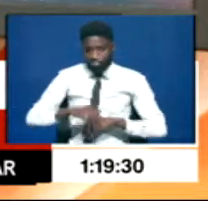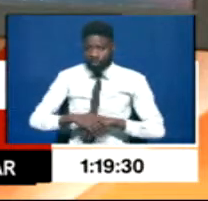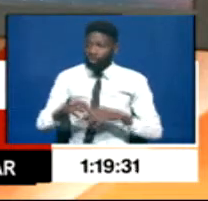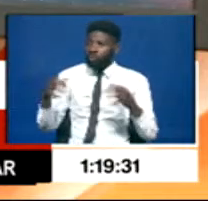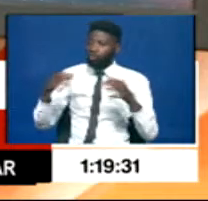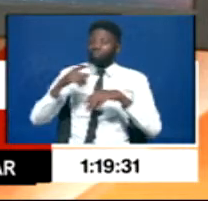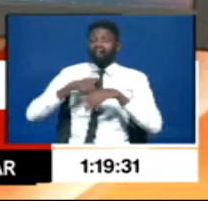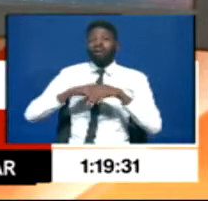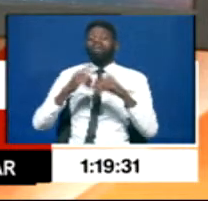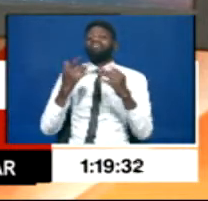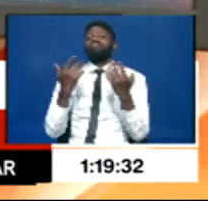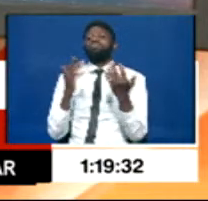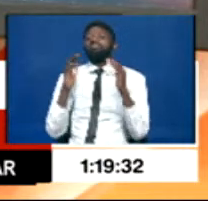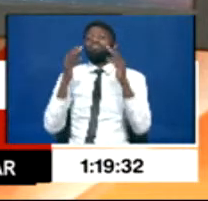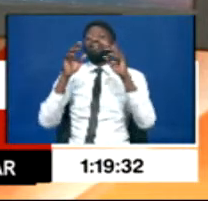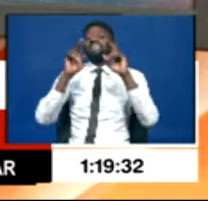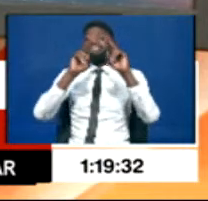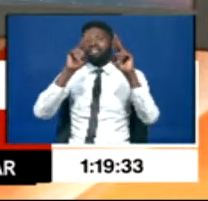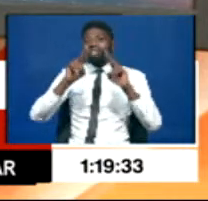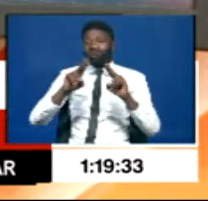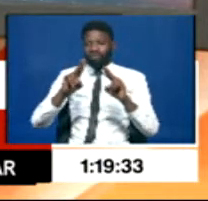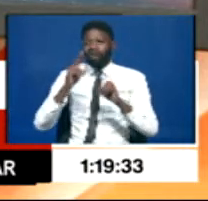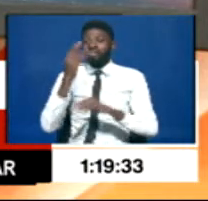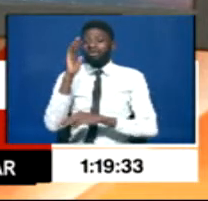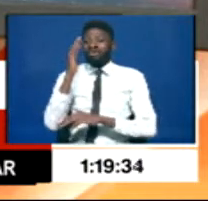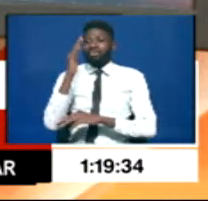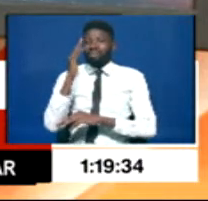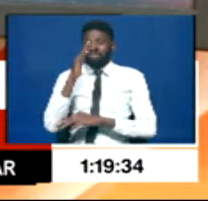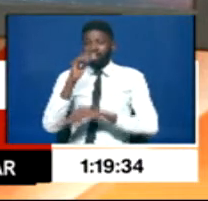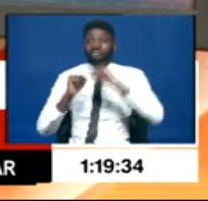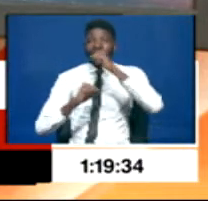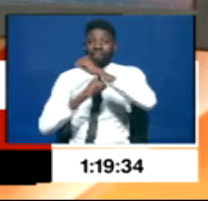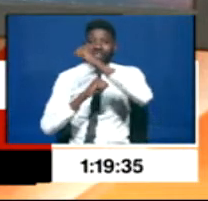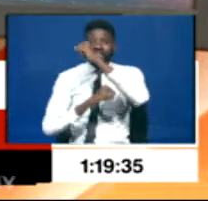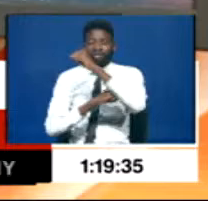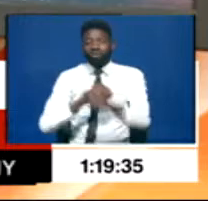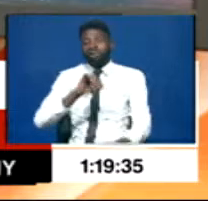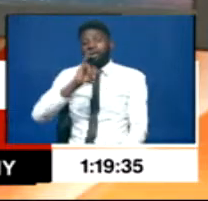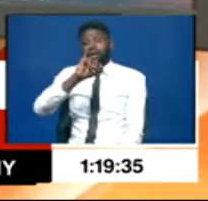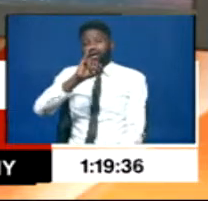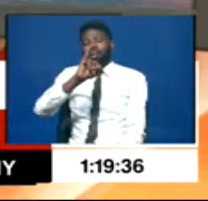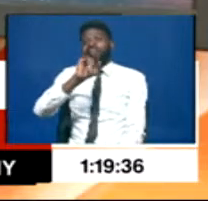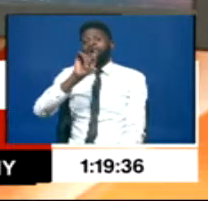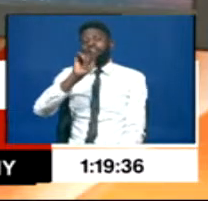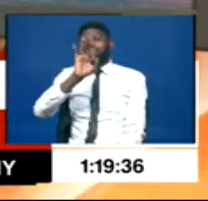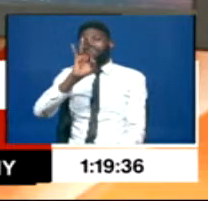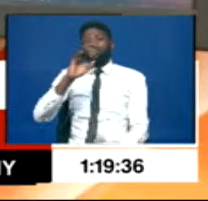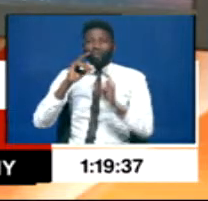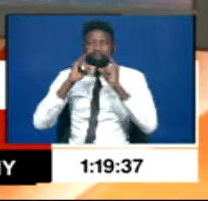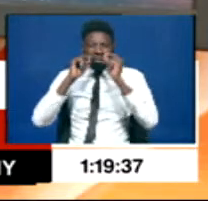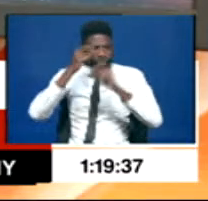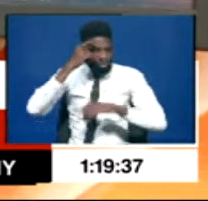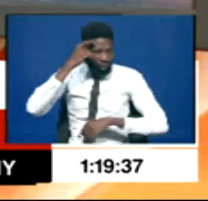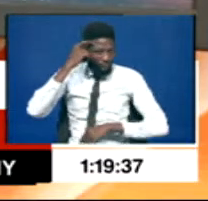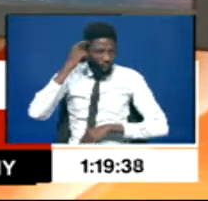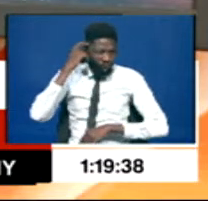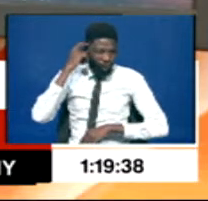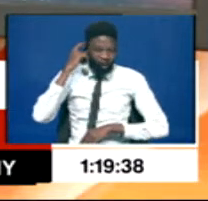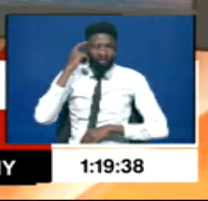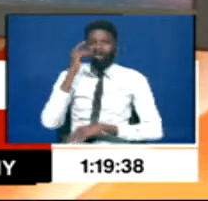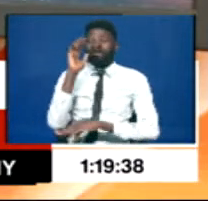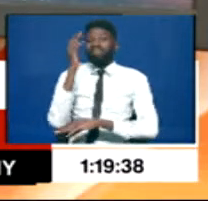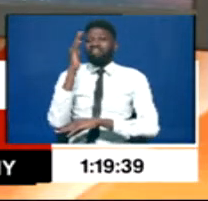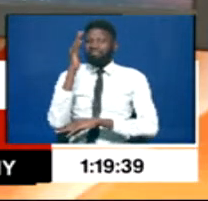Tree Foundation, ITF, lamented the destruction of indigenous trees, saying at least 140 native tree